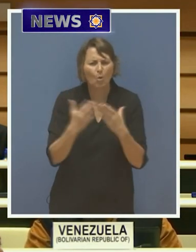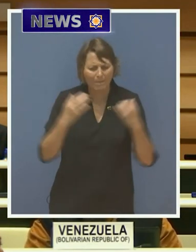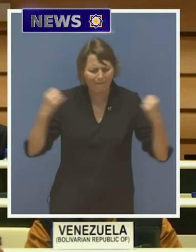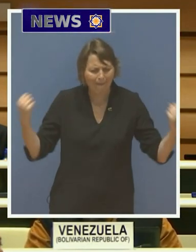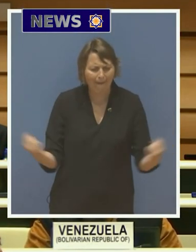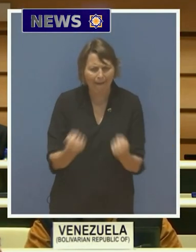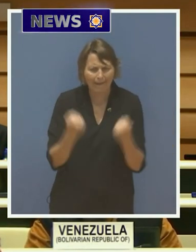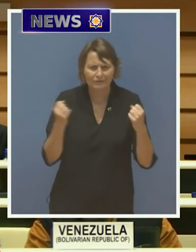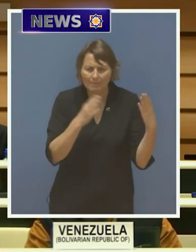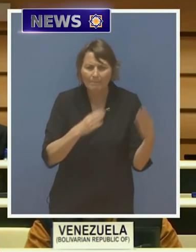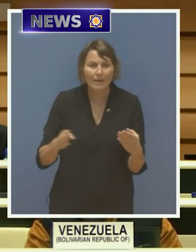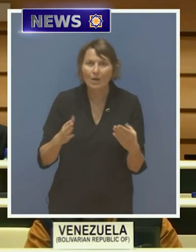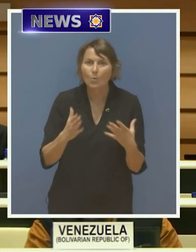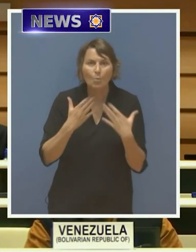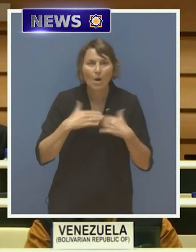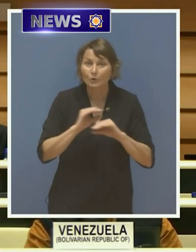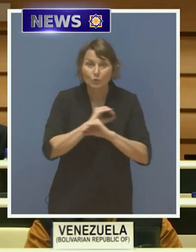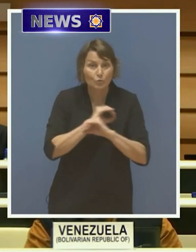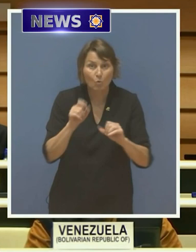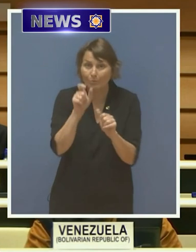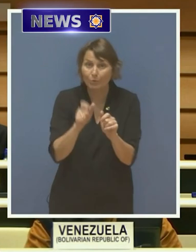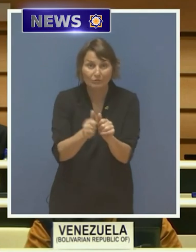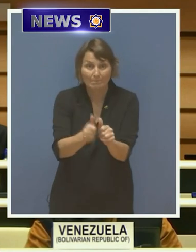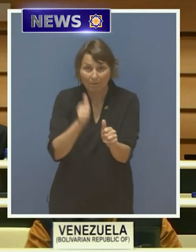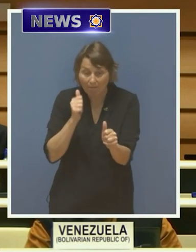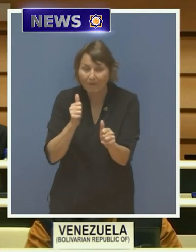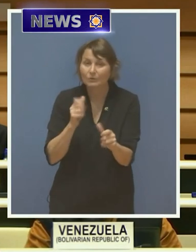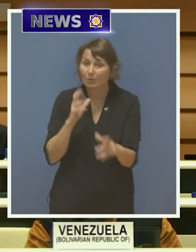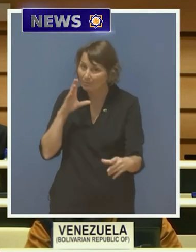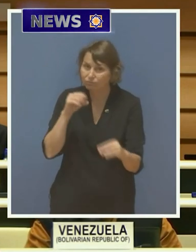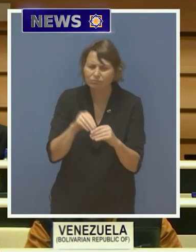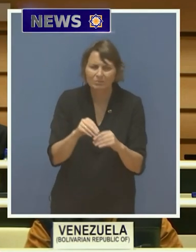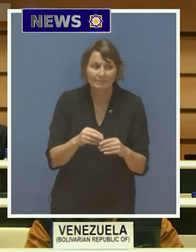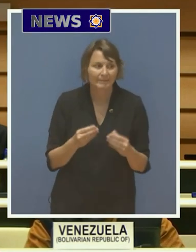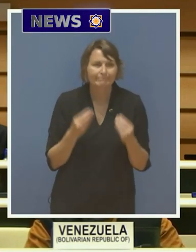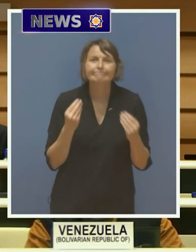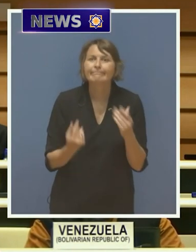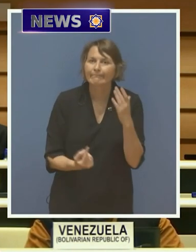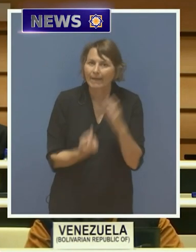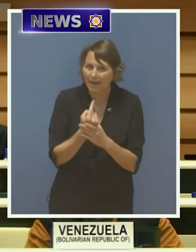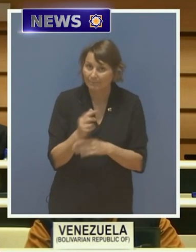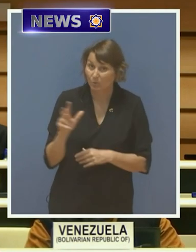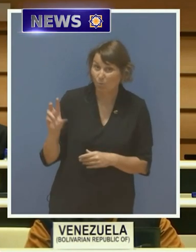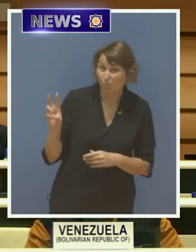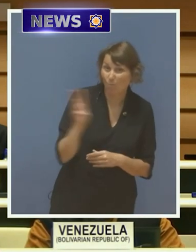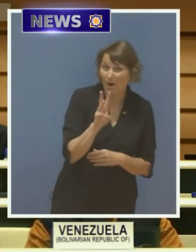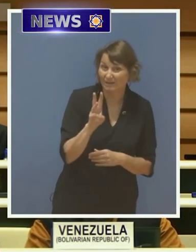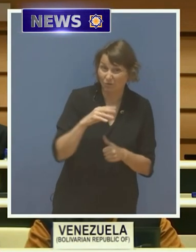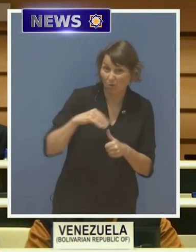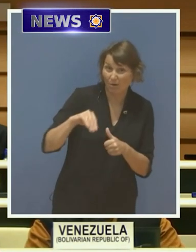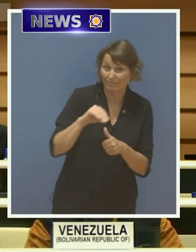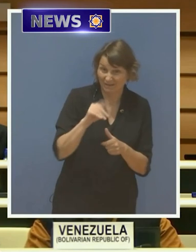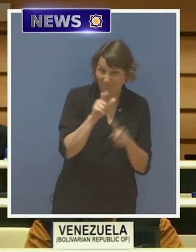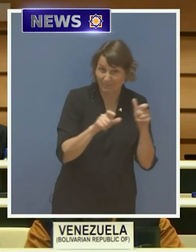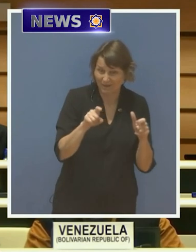of annihilation as part of a genocidal program? They have been subjected to a total blockade, cutting them off from the rest of the world for